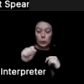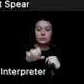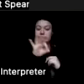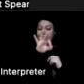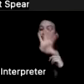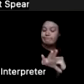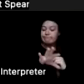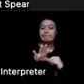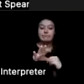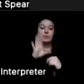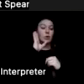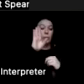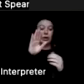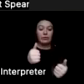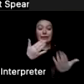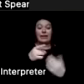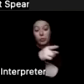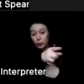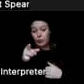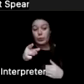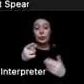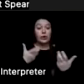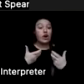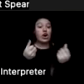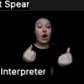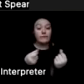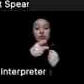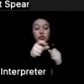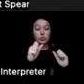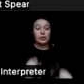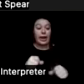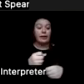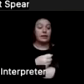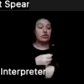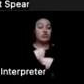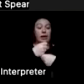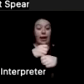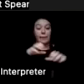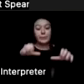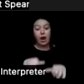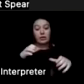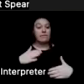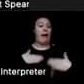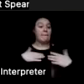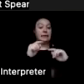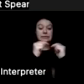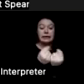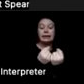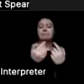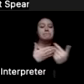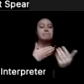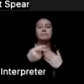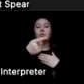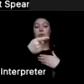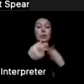you increased confidence in creating productive and happy research teams, whether you are in charge of your own team, whether you're supporting